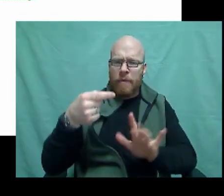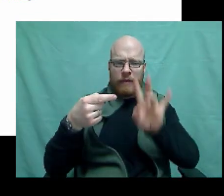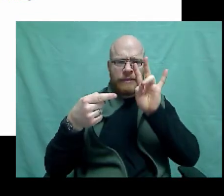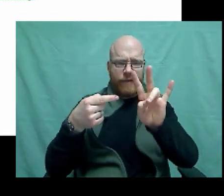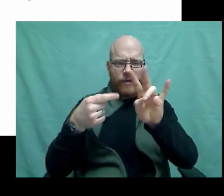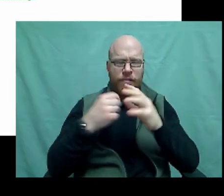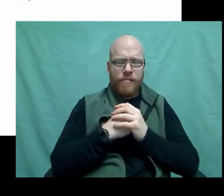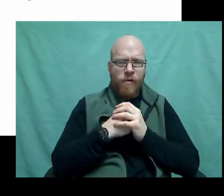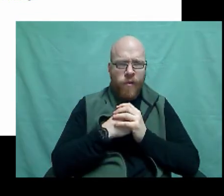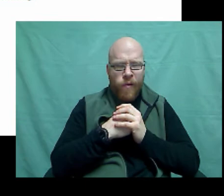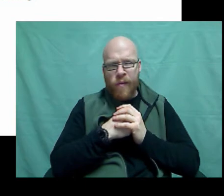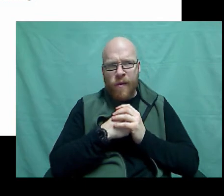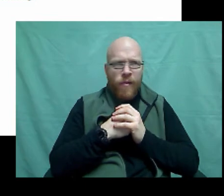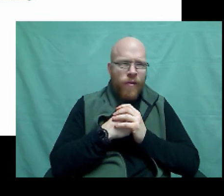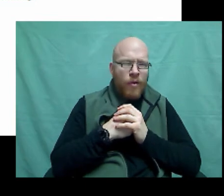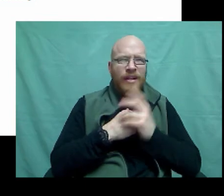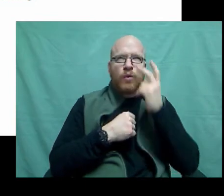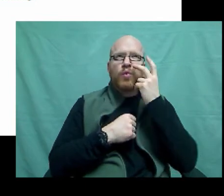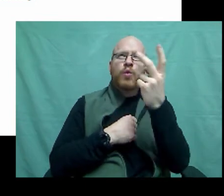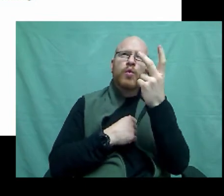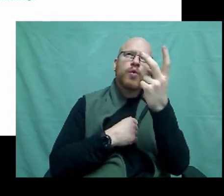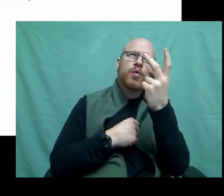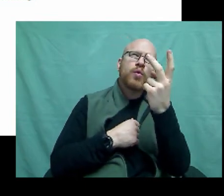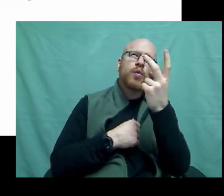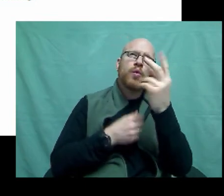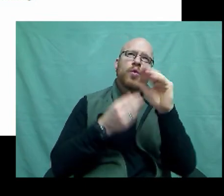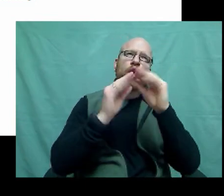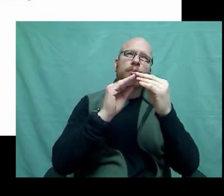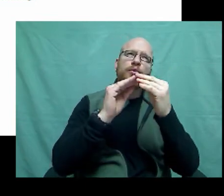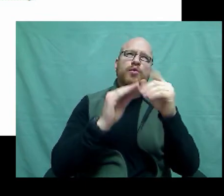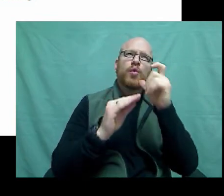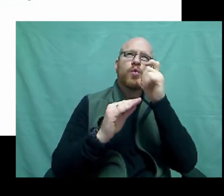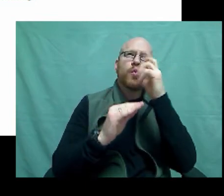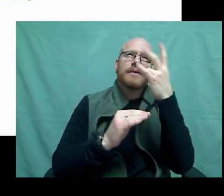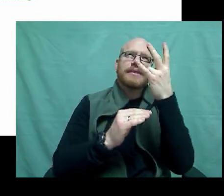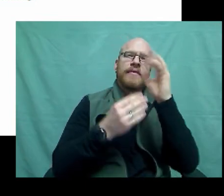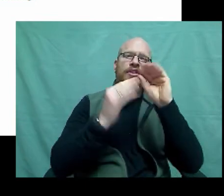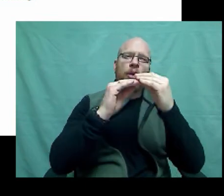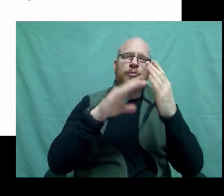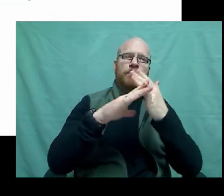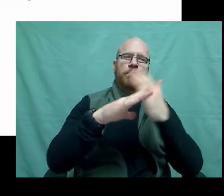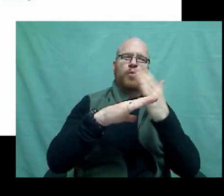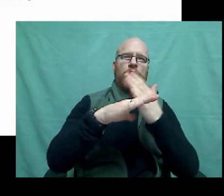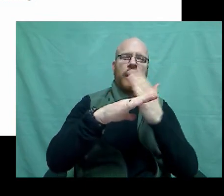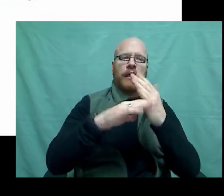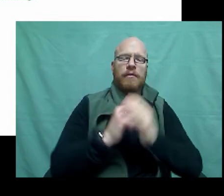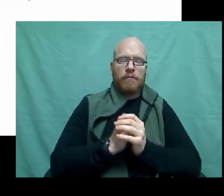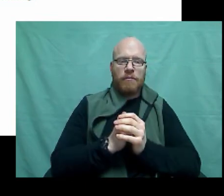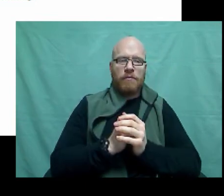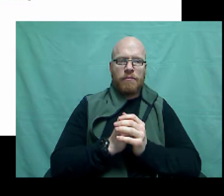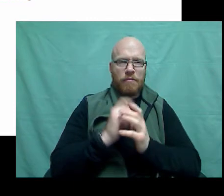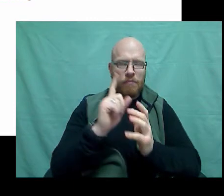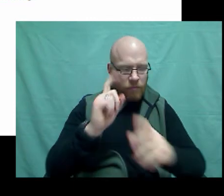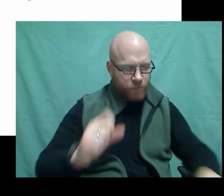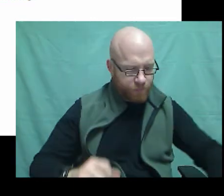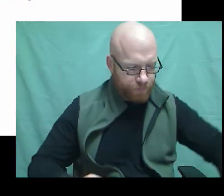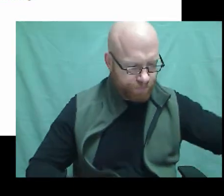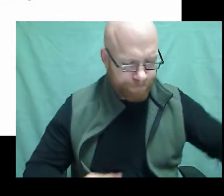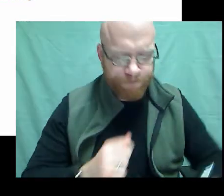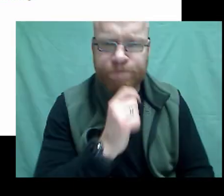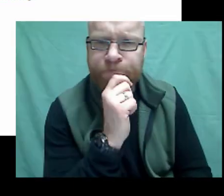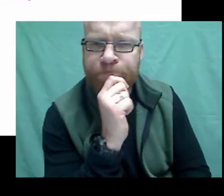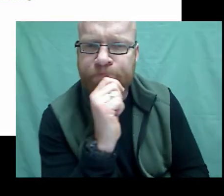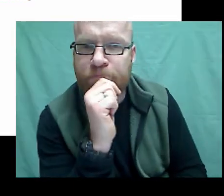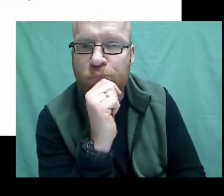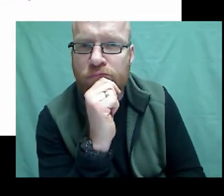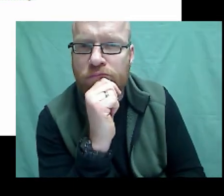is negative 7. So our two factors have to add to become negative 7. So,